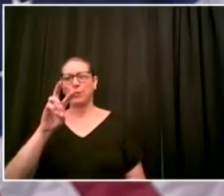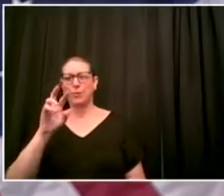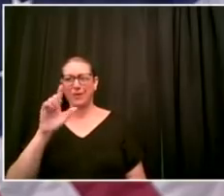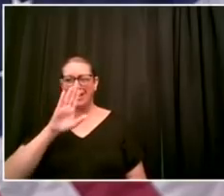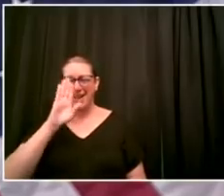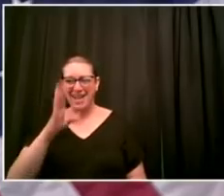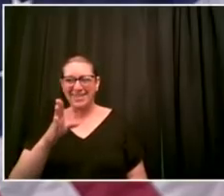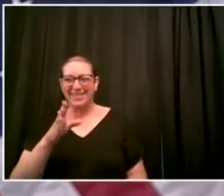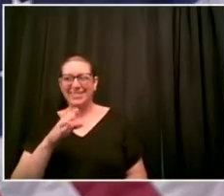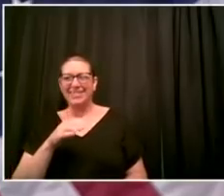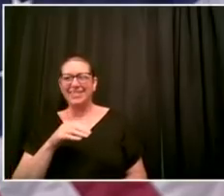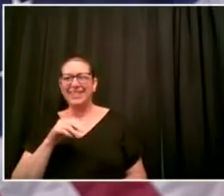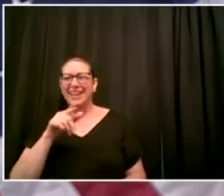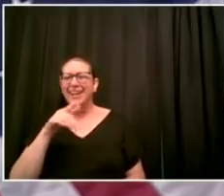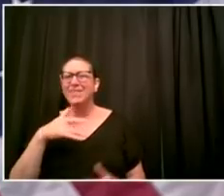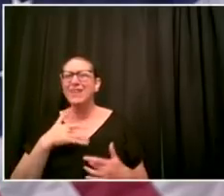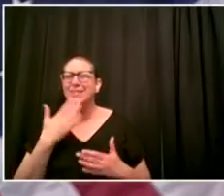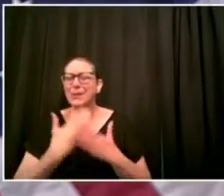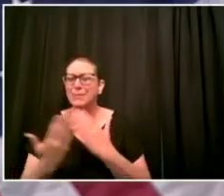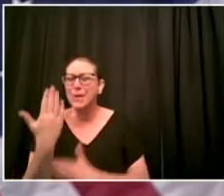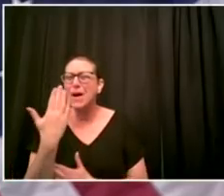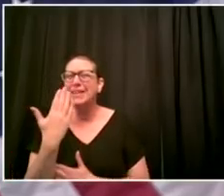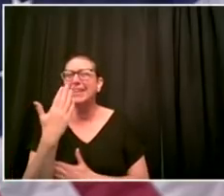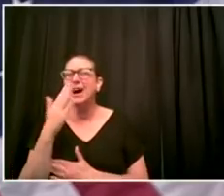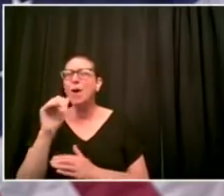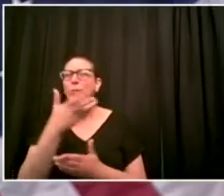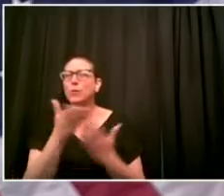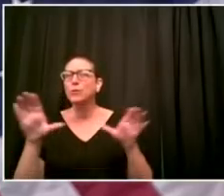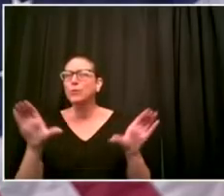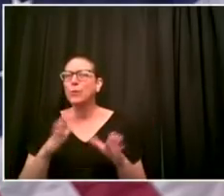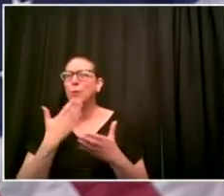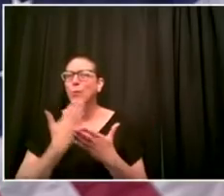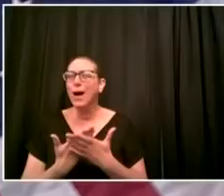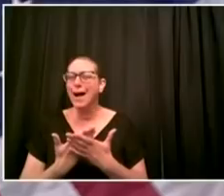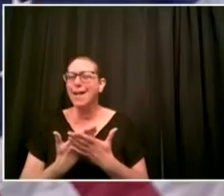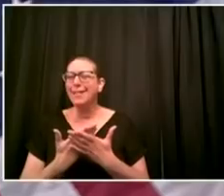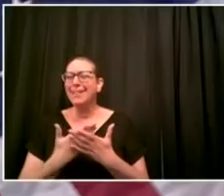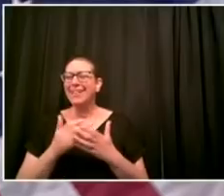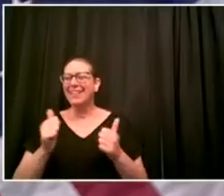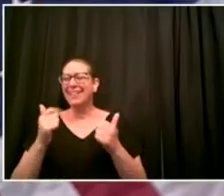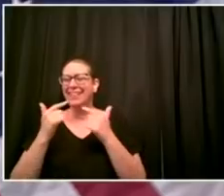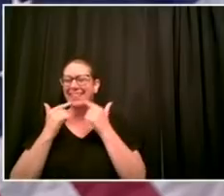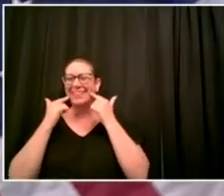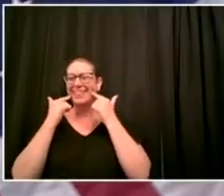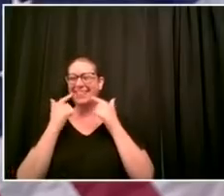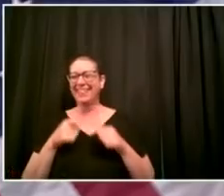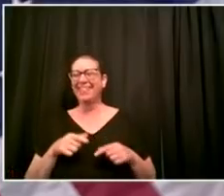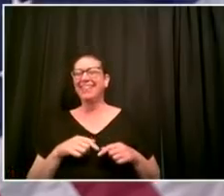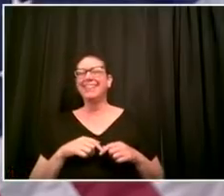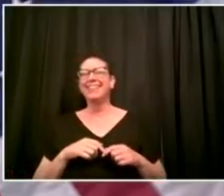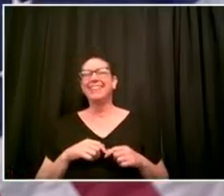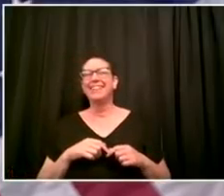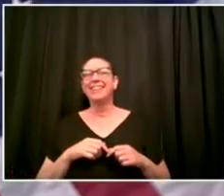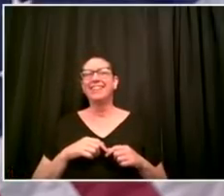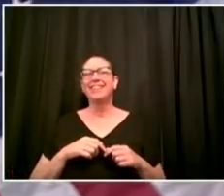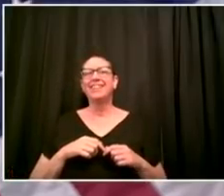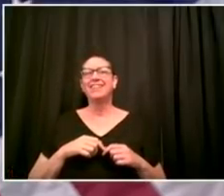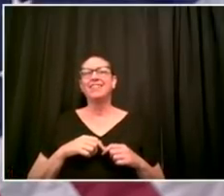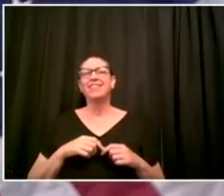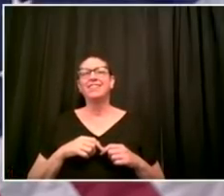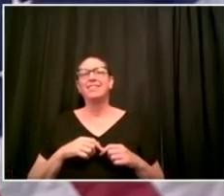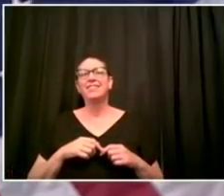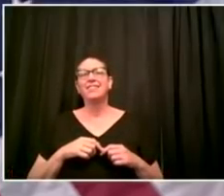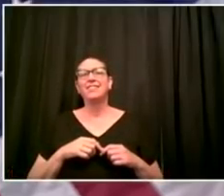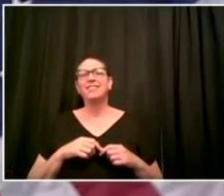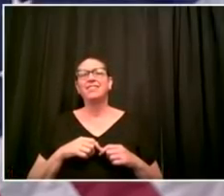doing well. Andrew, I want to thank you and everyone at NBC New York. Okay, my question, you did allude to